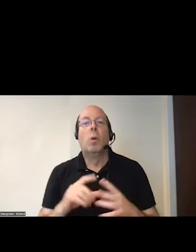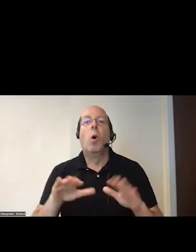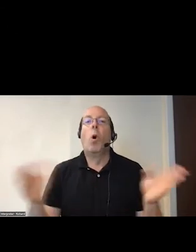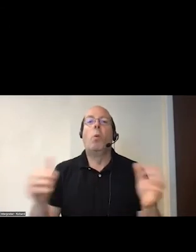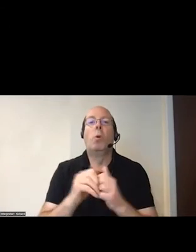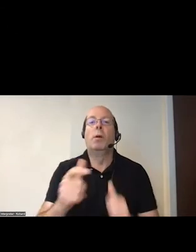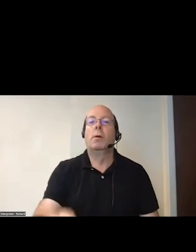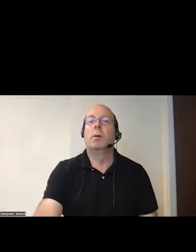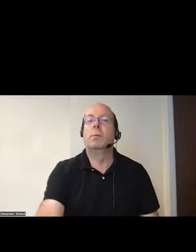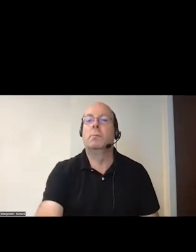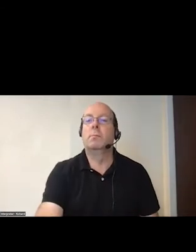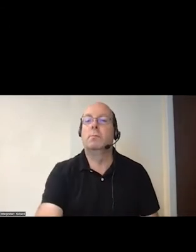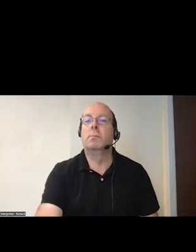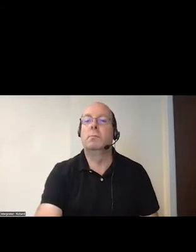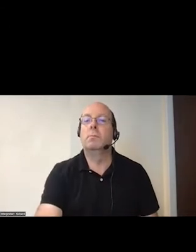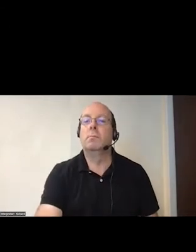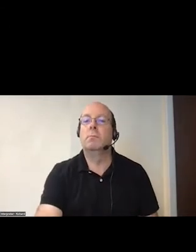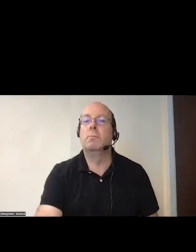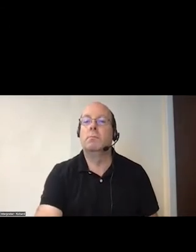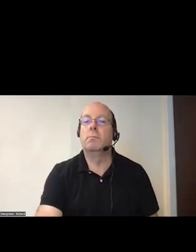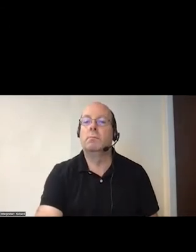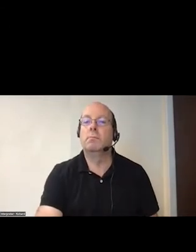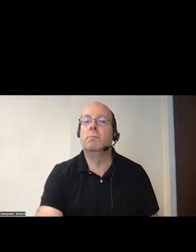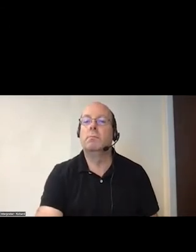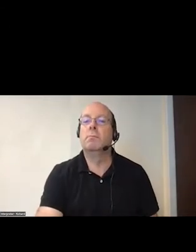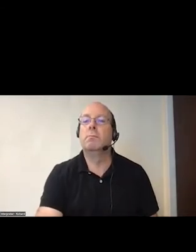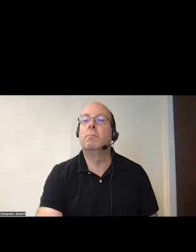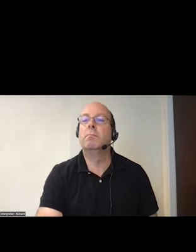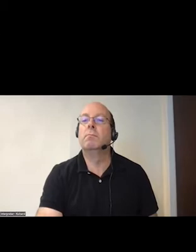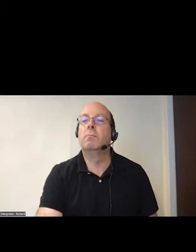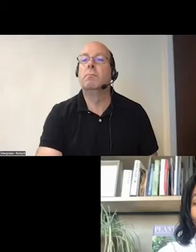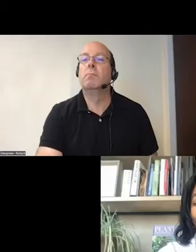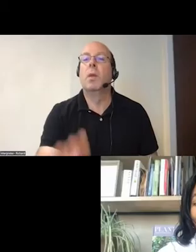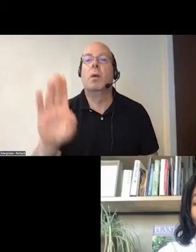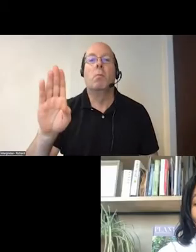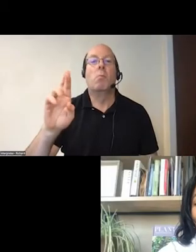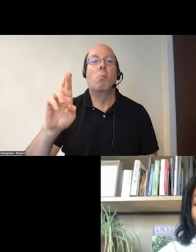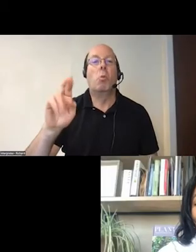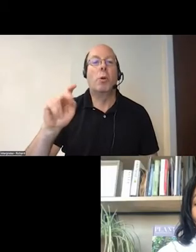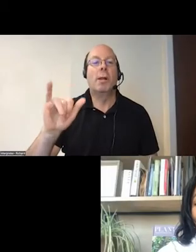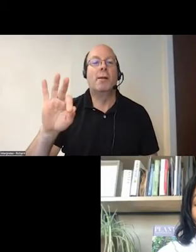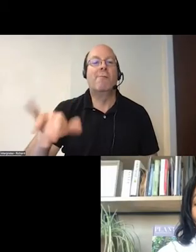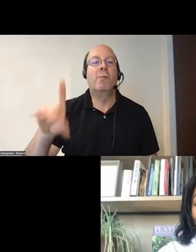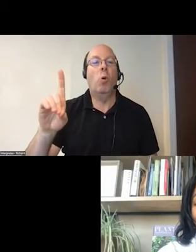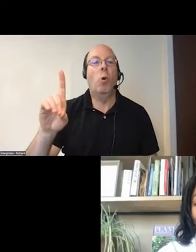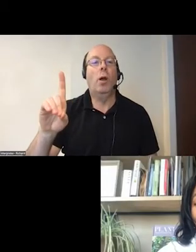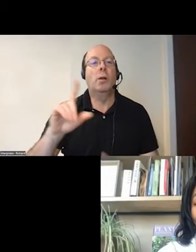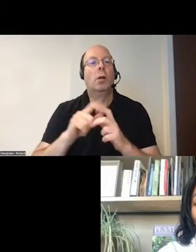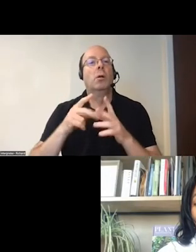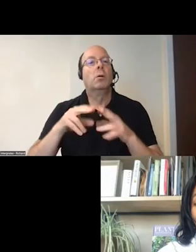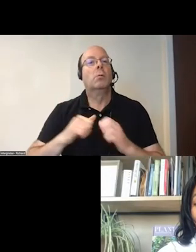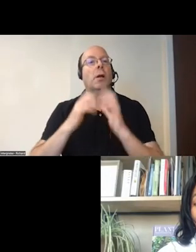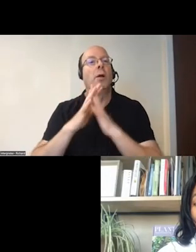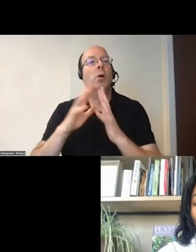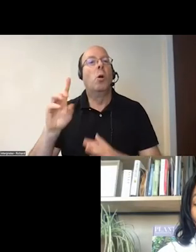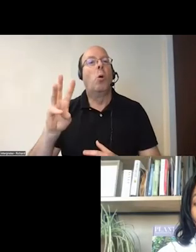got Brittany Floyd, who's actually the creator and co-founder of Wanderlust Game Company. We've got Anna Games and